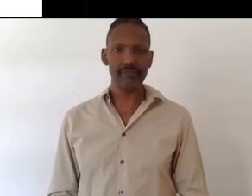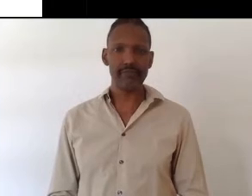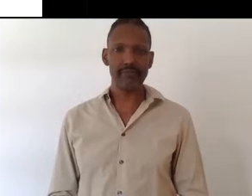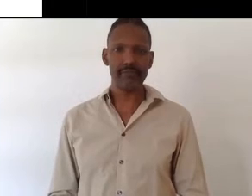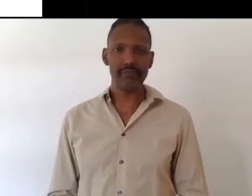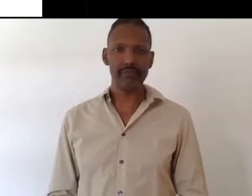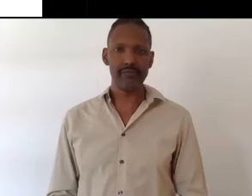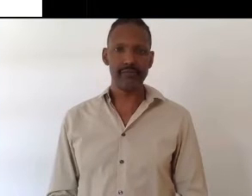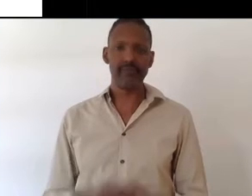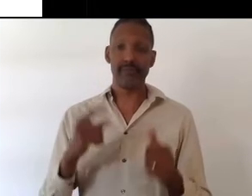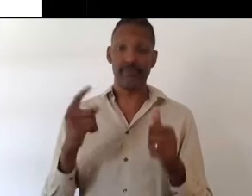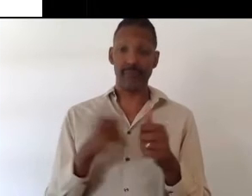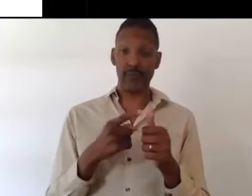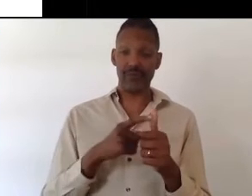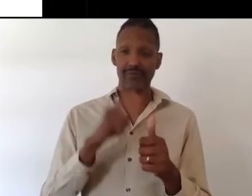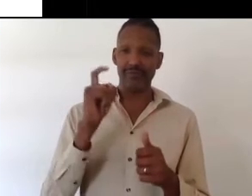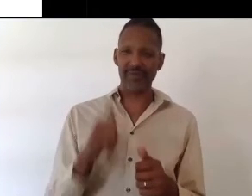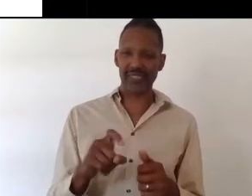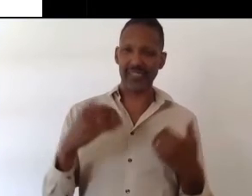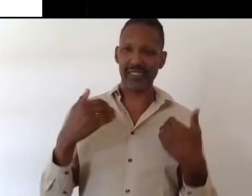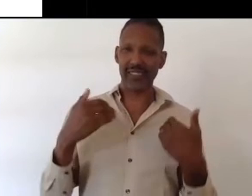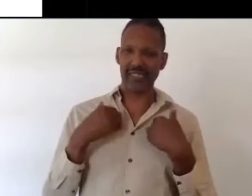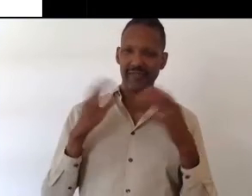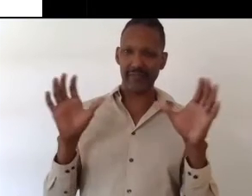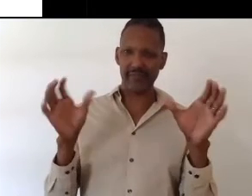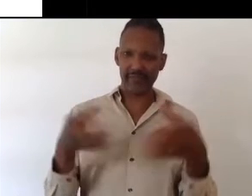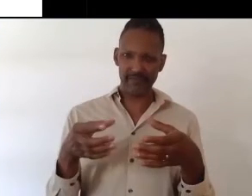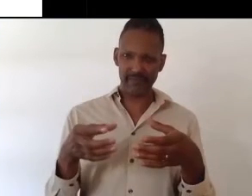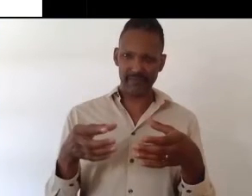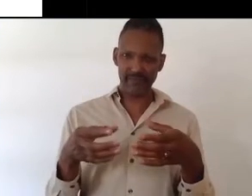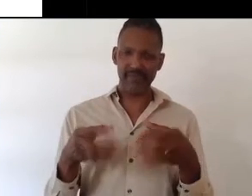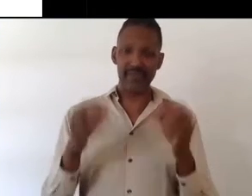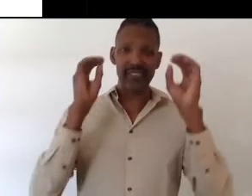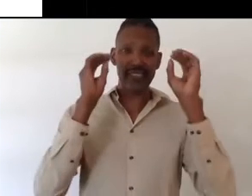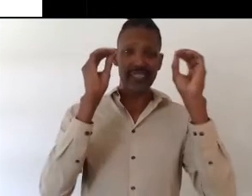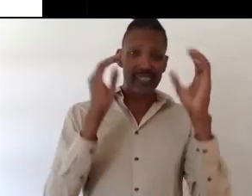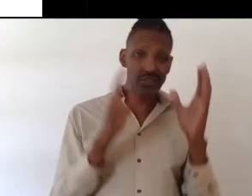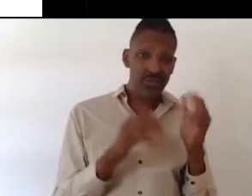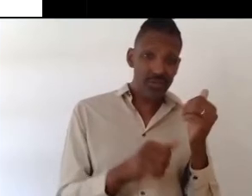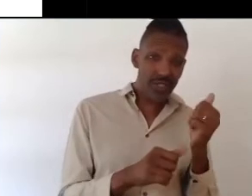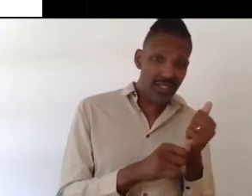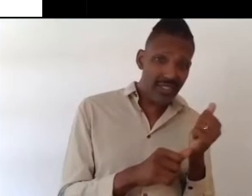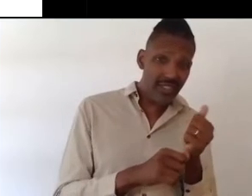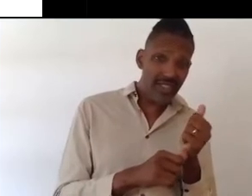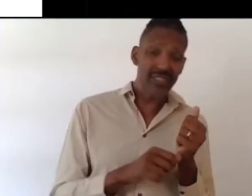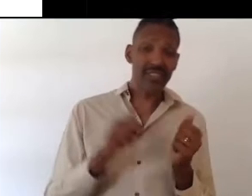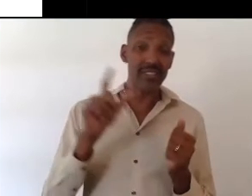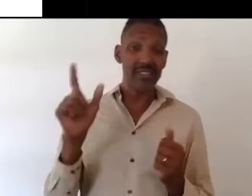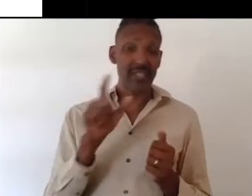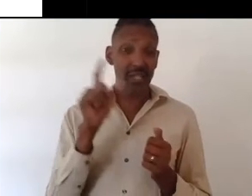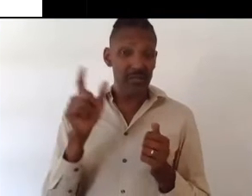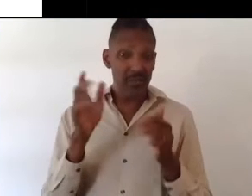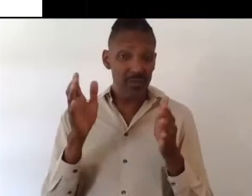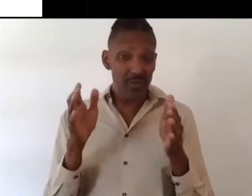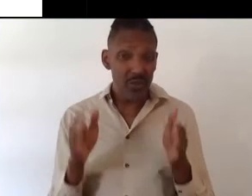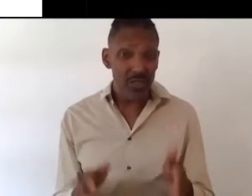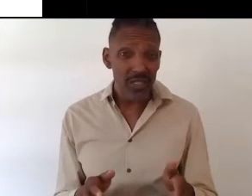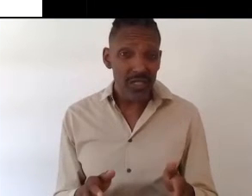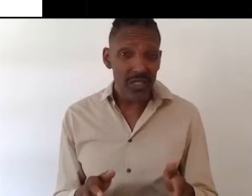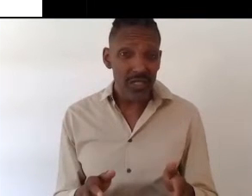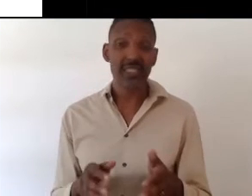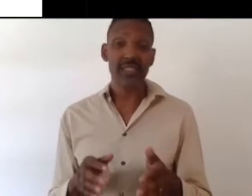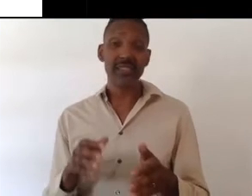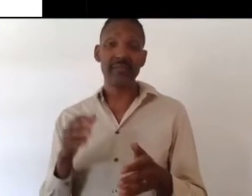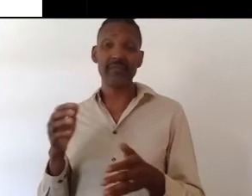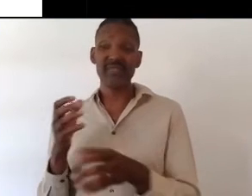you get fiction and nonfiction books on certain topics, and then engage your parents. Parents are more